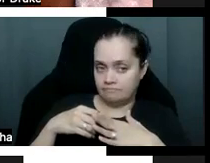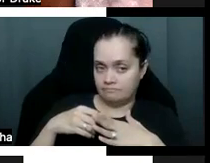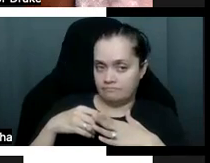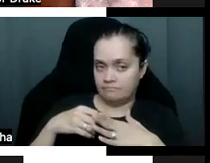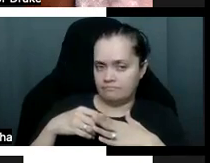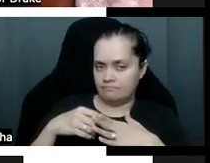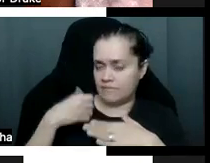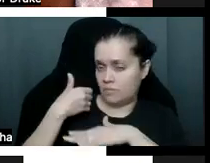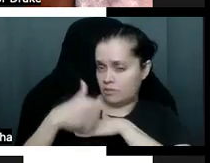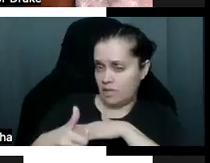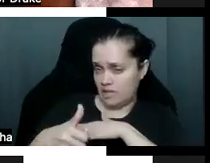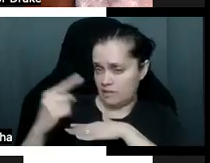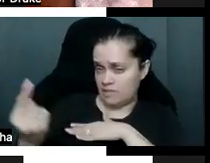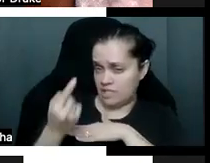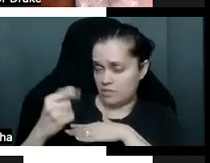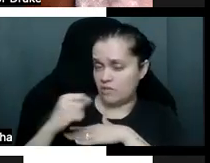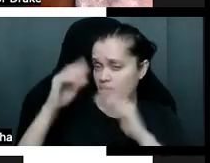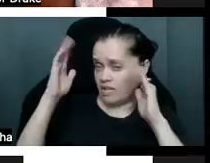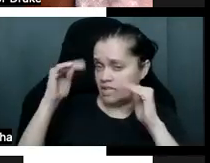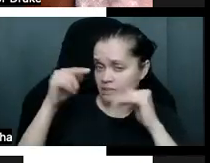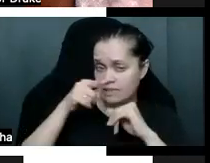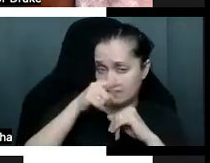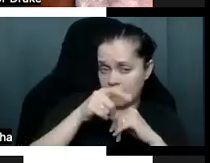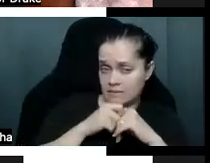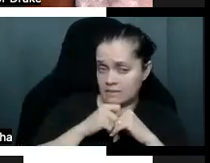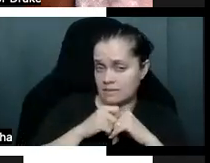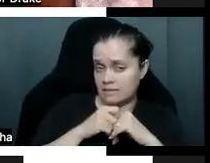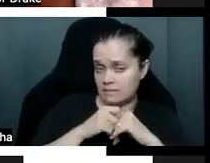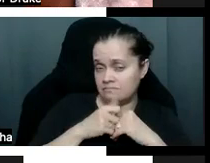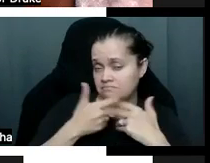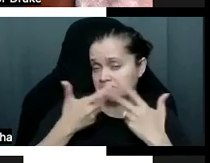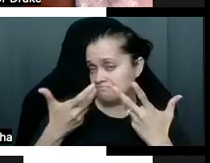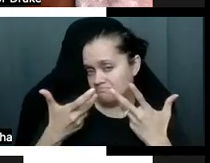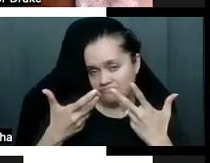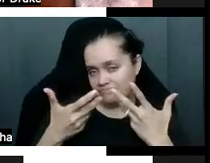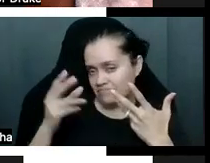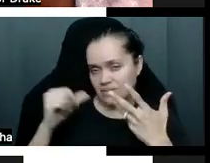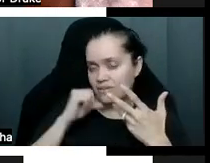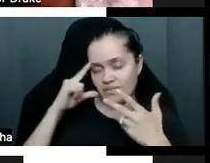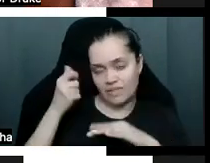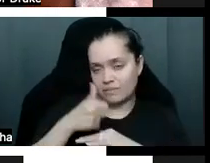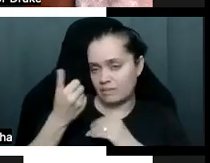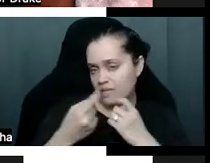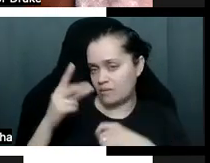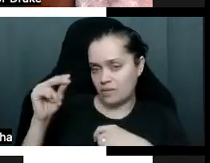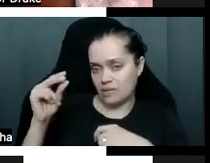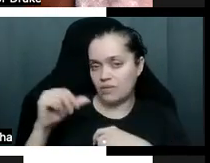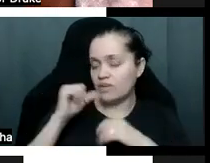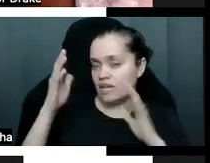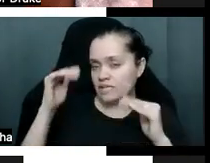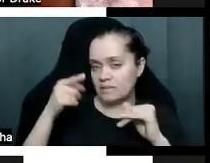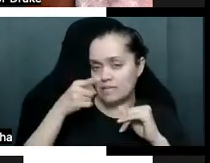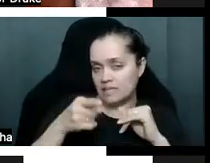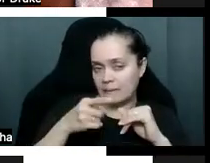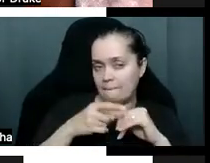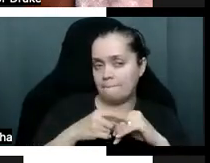Can we blame somebody for not expecting this? No, I don't think we can blame anyone for not